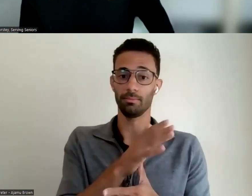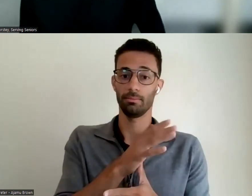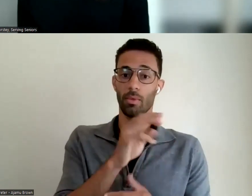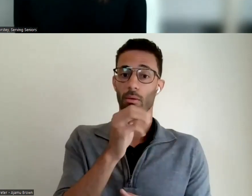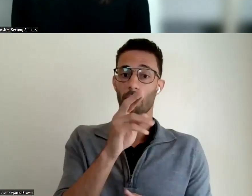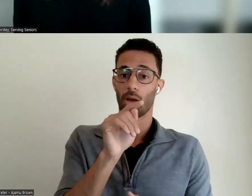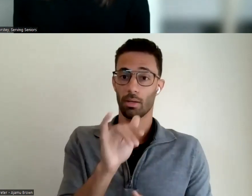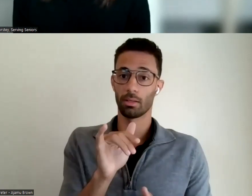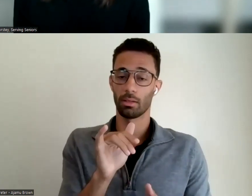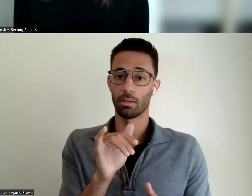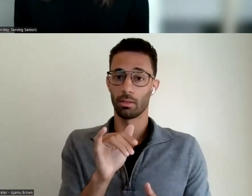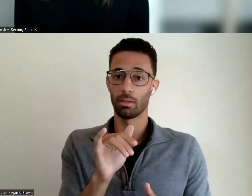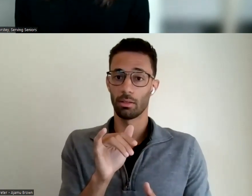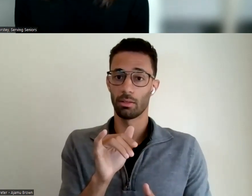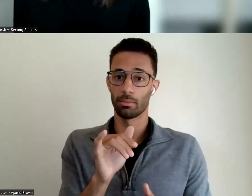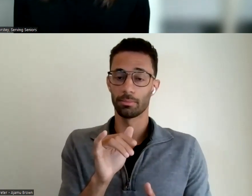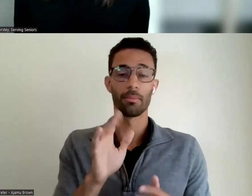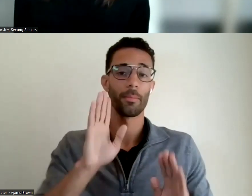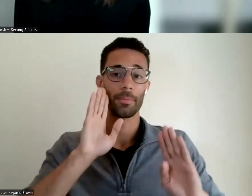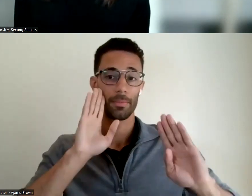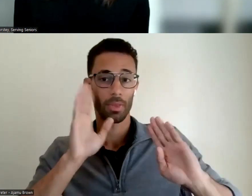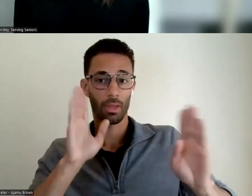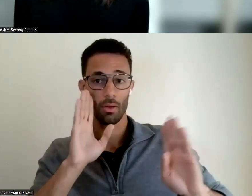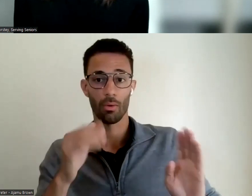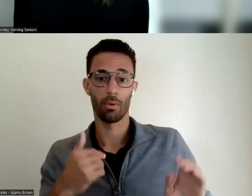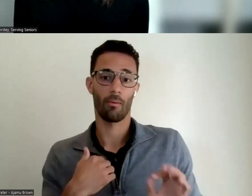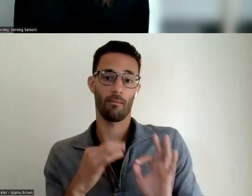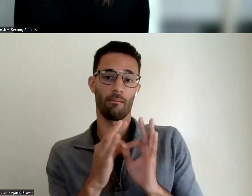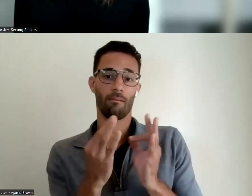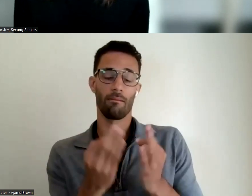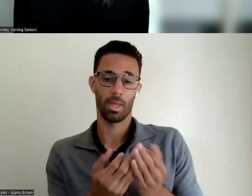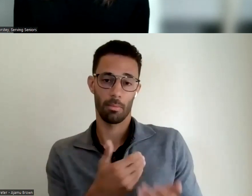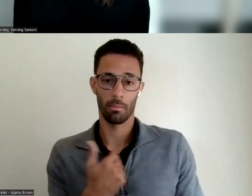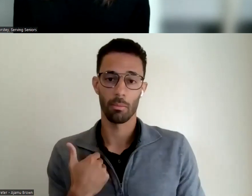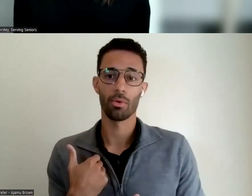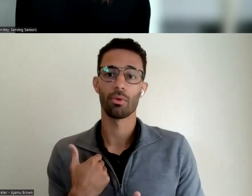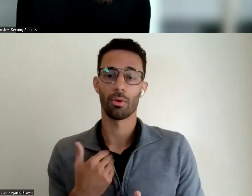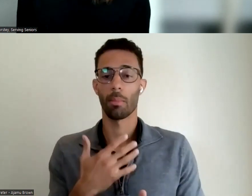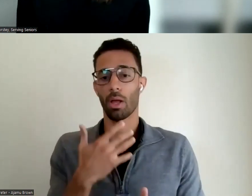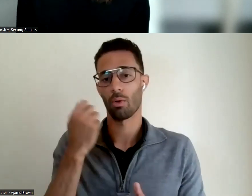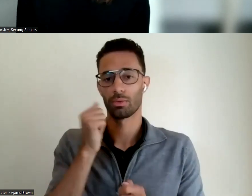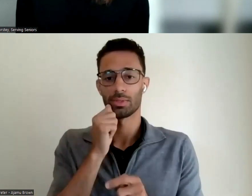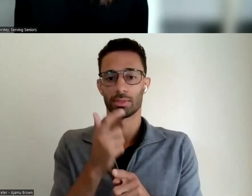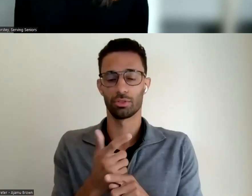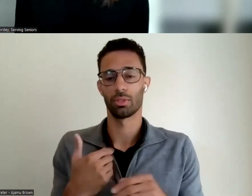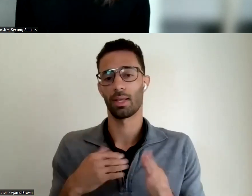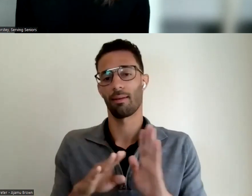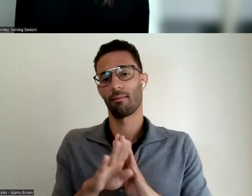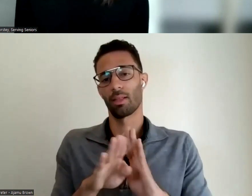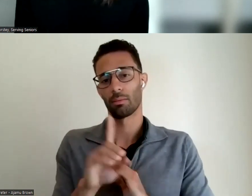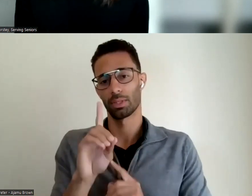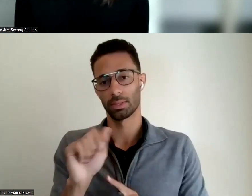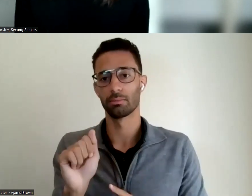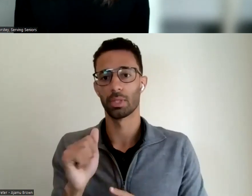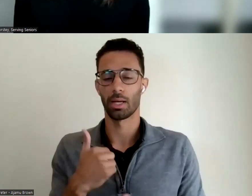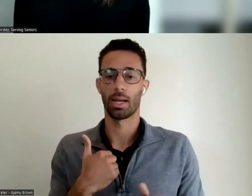Hey, Marty Emoto, family member. My older sister had developmental disabilities, and I'm a parent